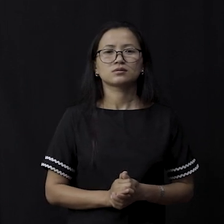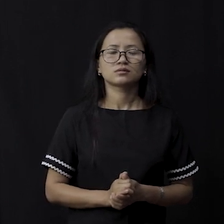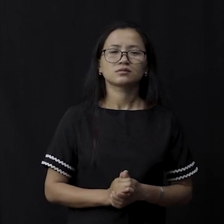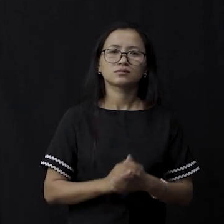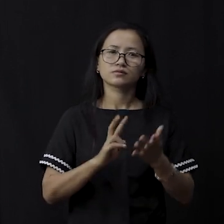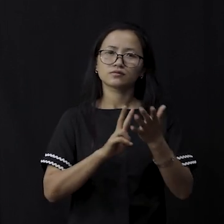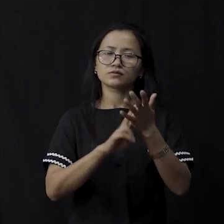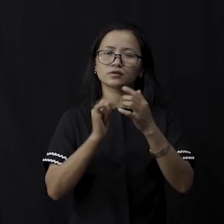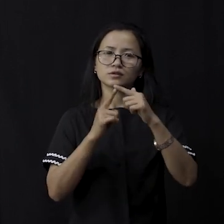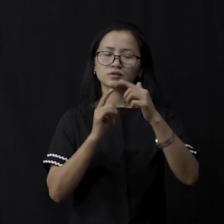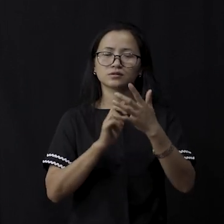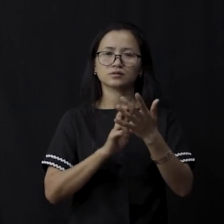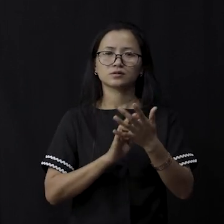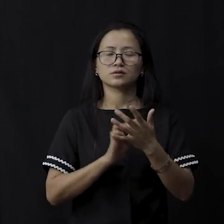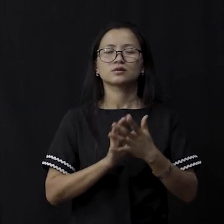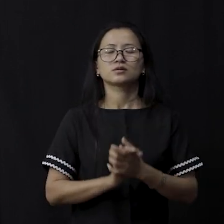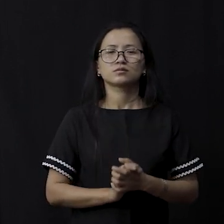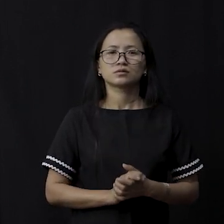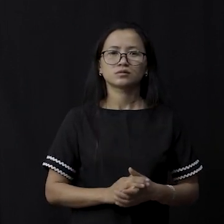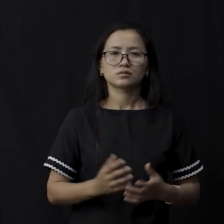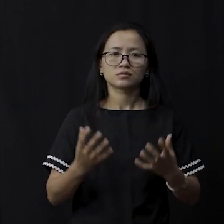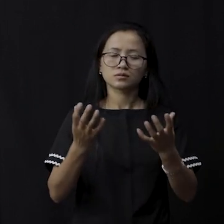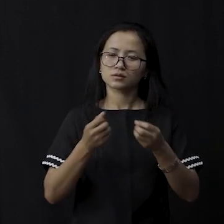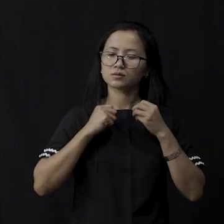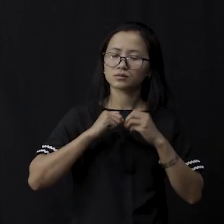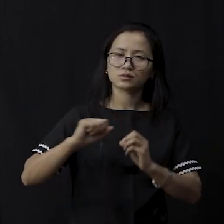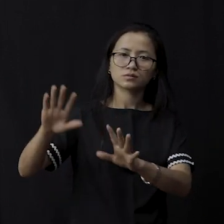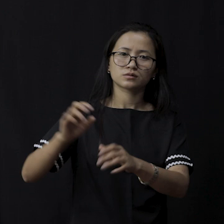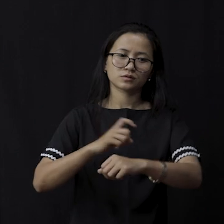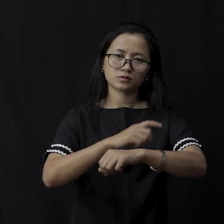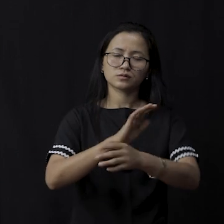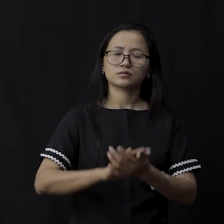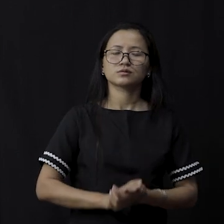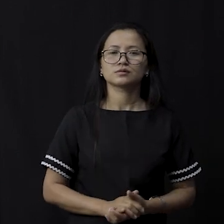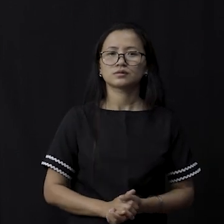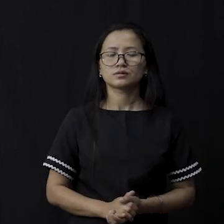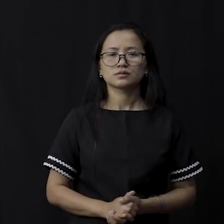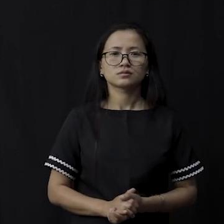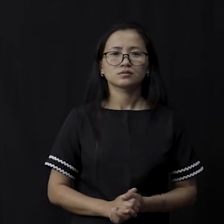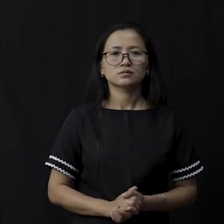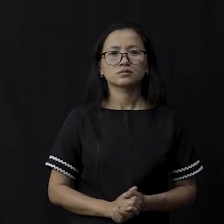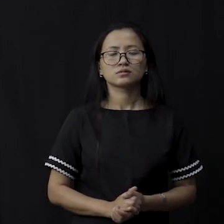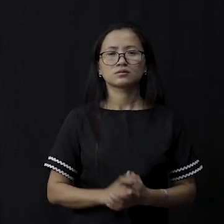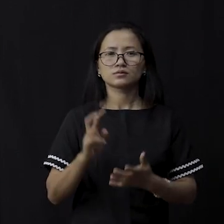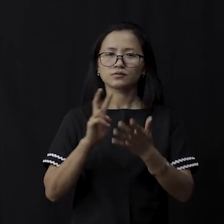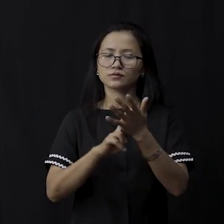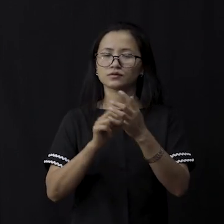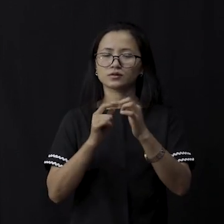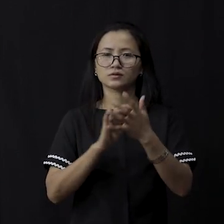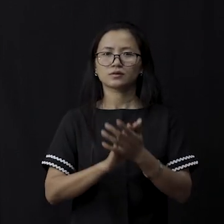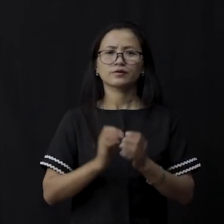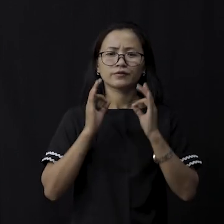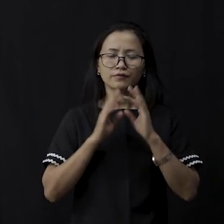the vitamins, because we eat vitamins, it keeps away all those germs, infections and all, okay? So vitamins are very,